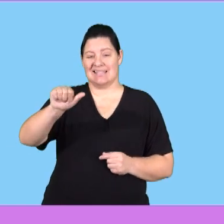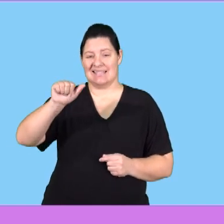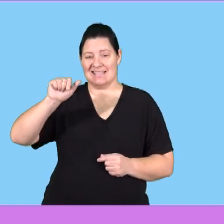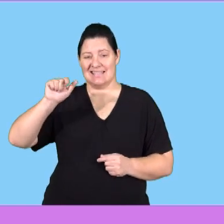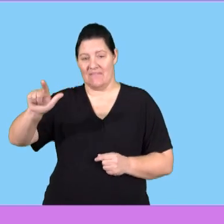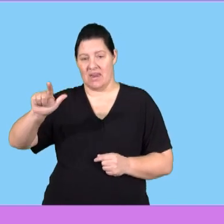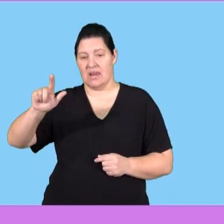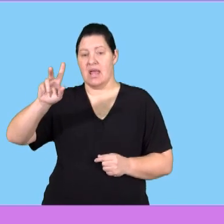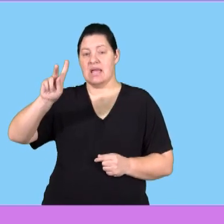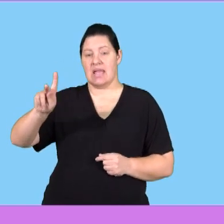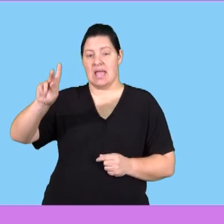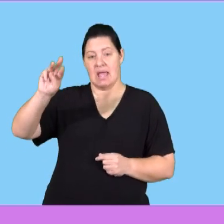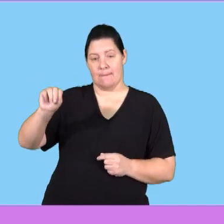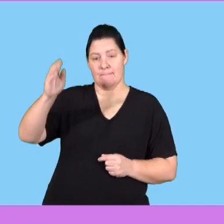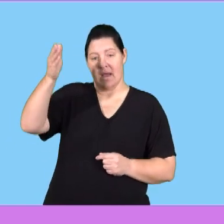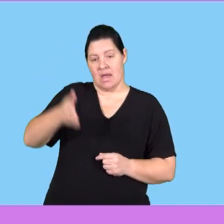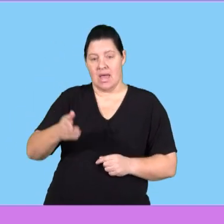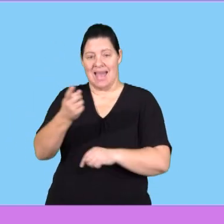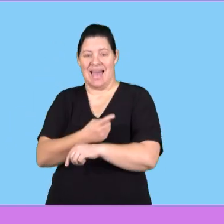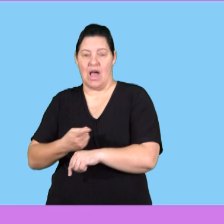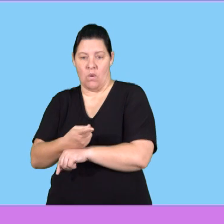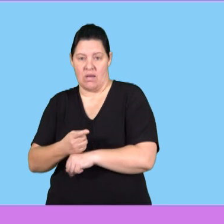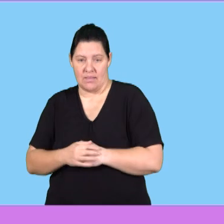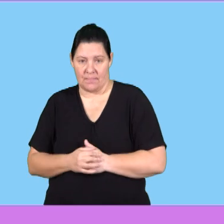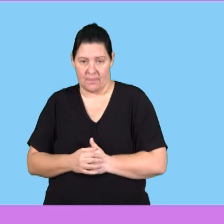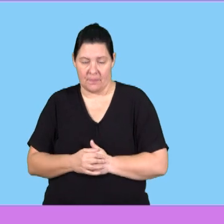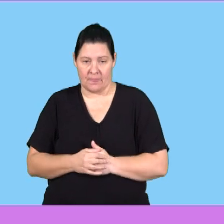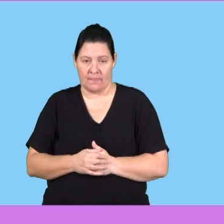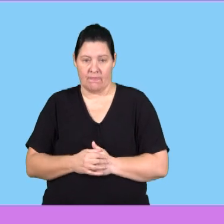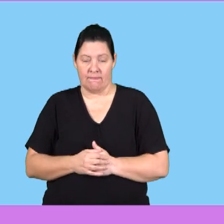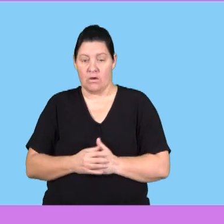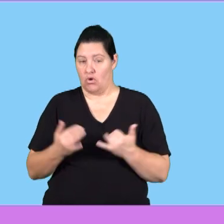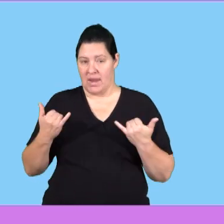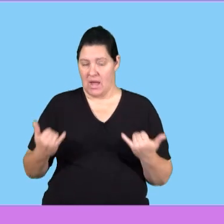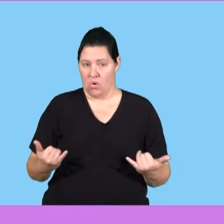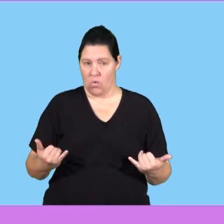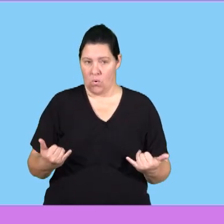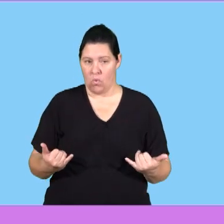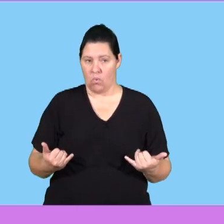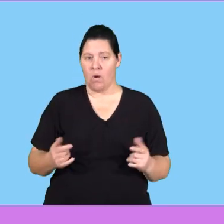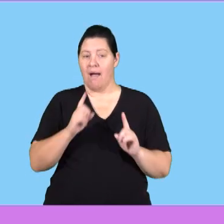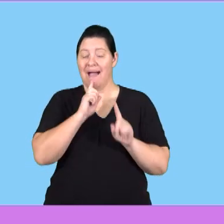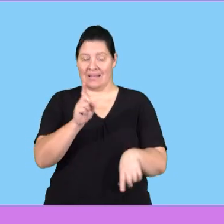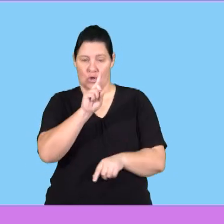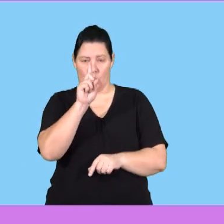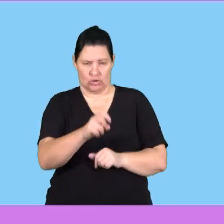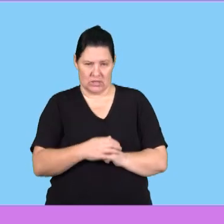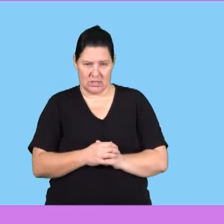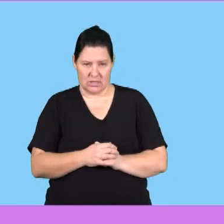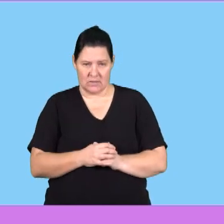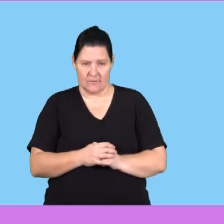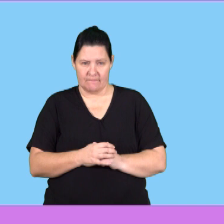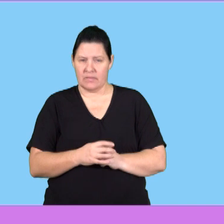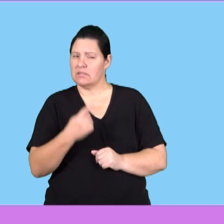106.67 kilometers per hour. So now let us answer the question.